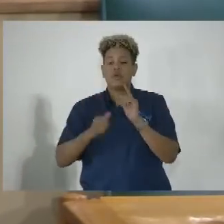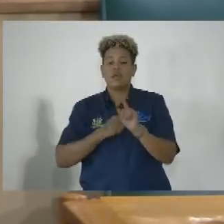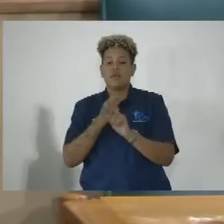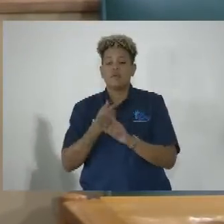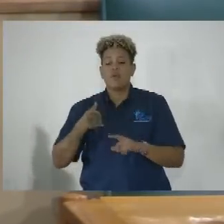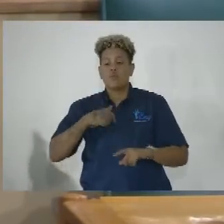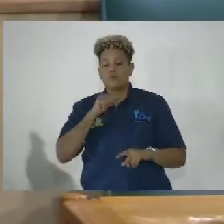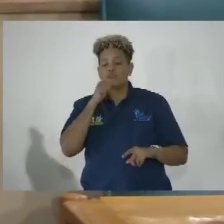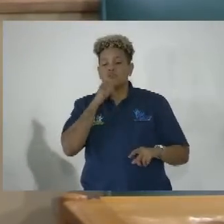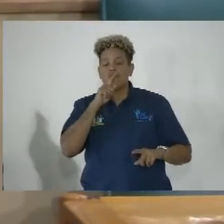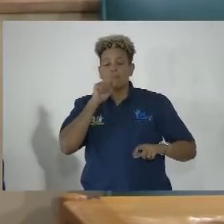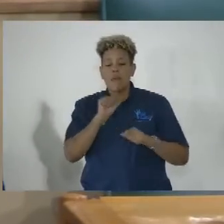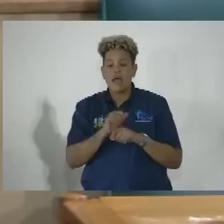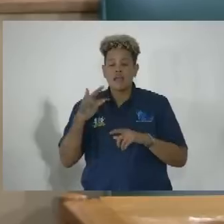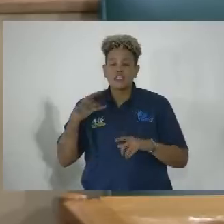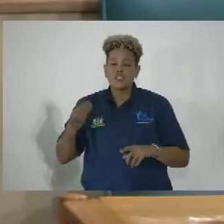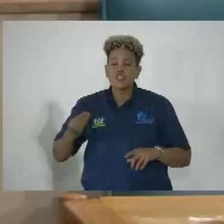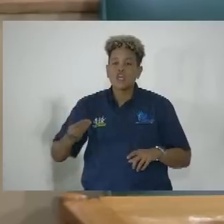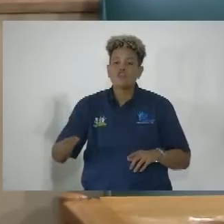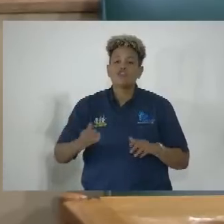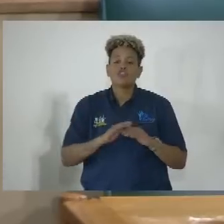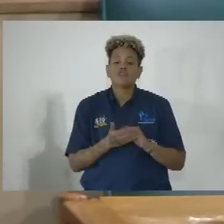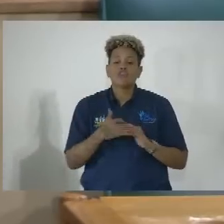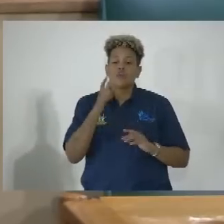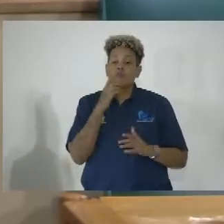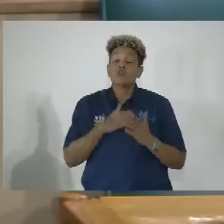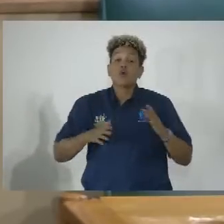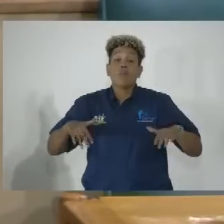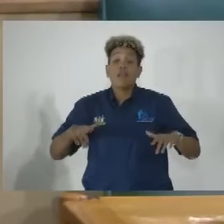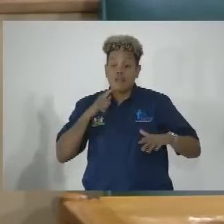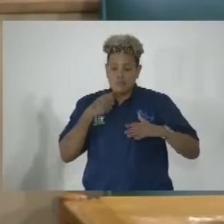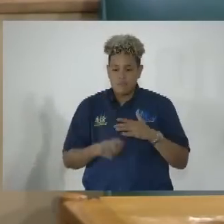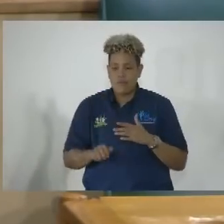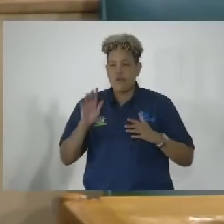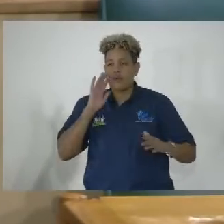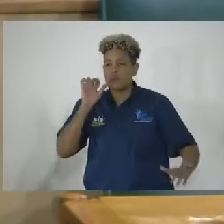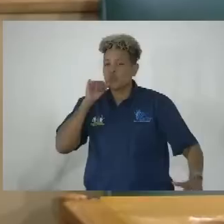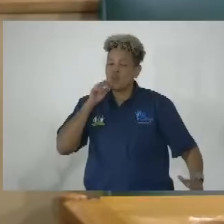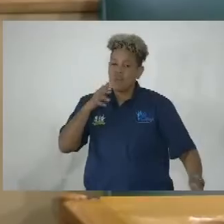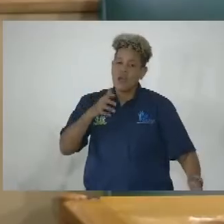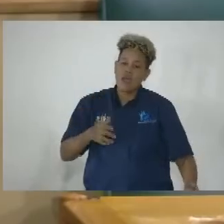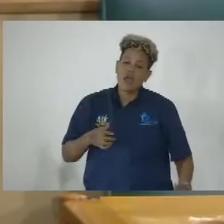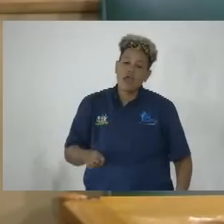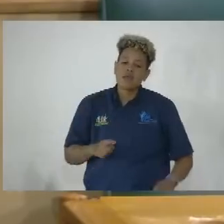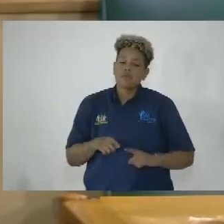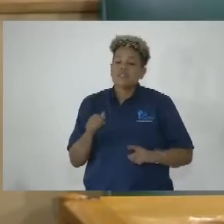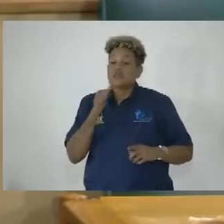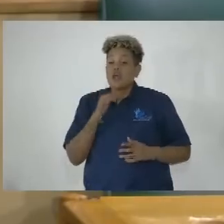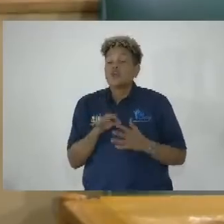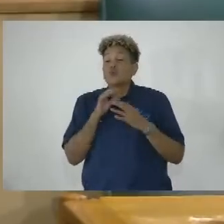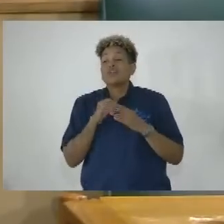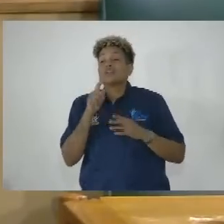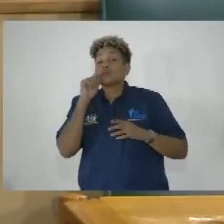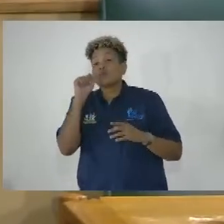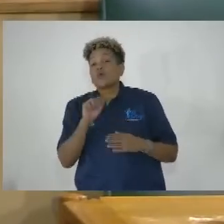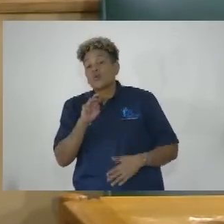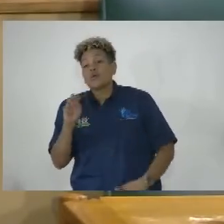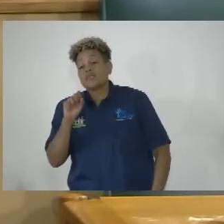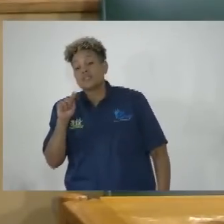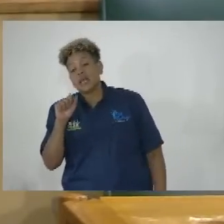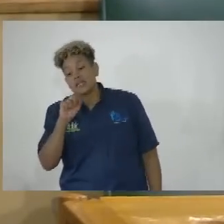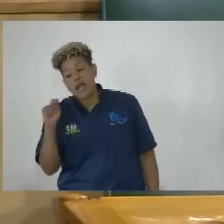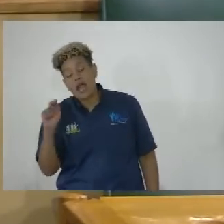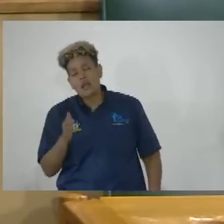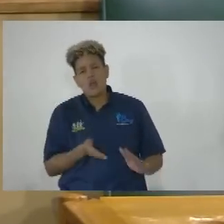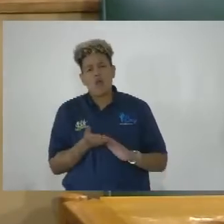suffered by generations of Jamaicans, some yet unborn. Yes. And this is not unique to the Southwest St. Ann